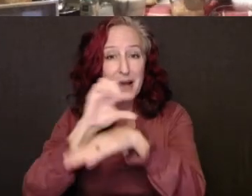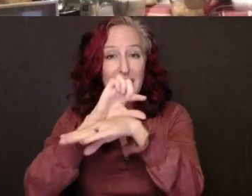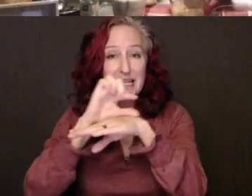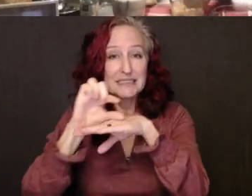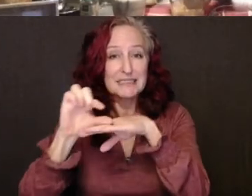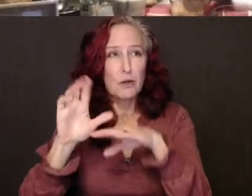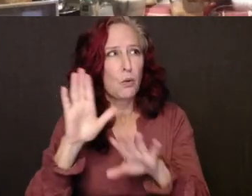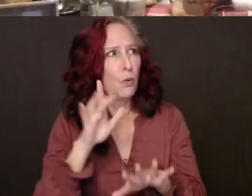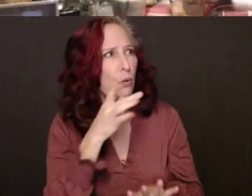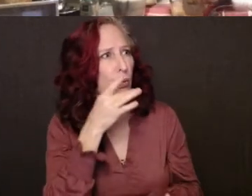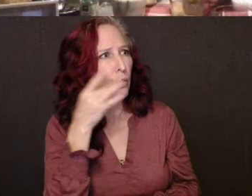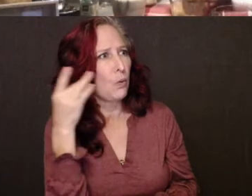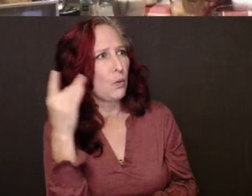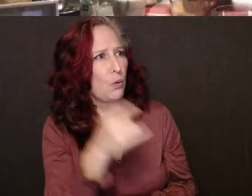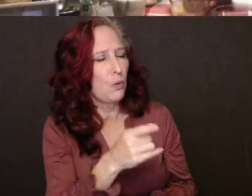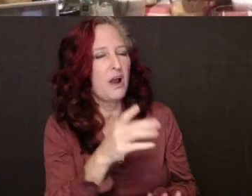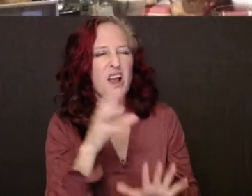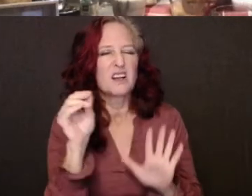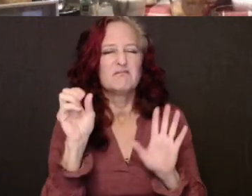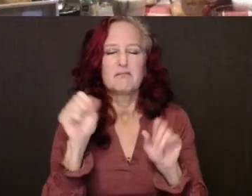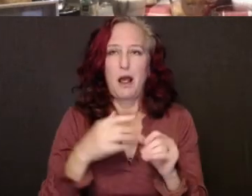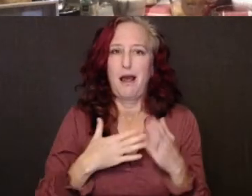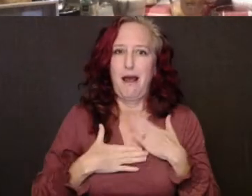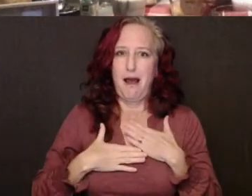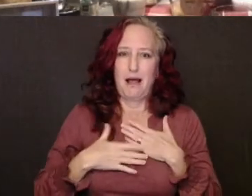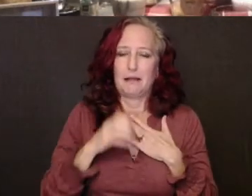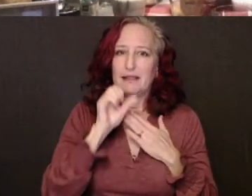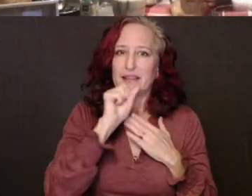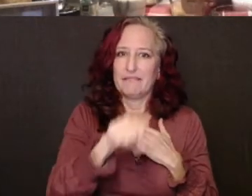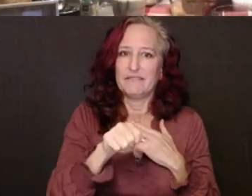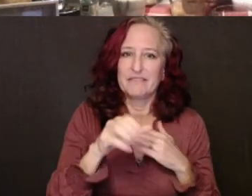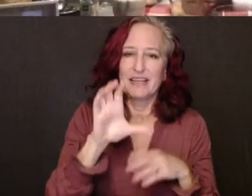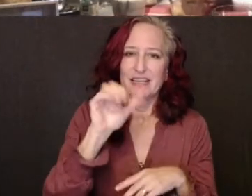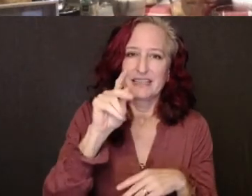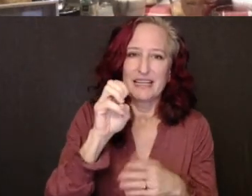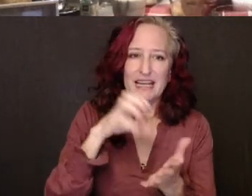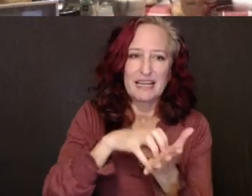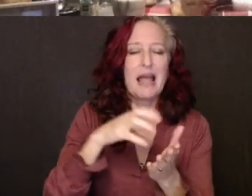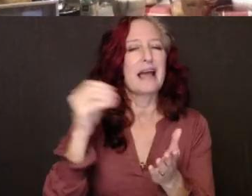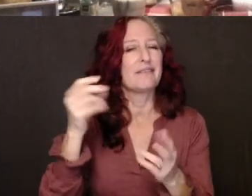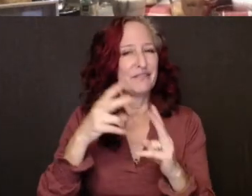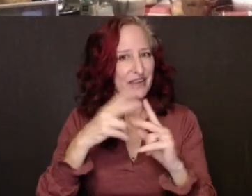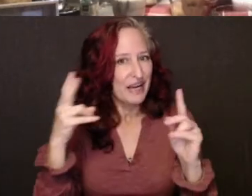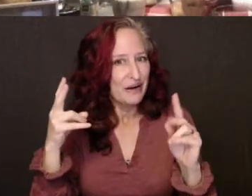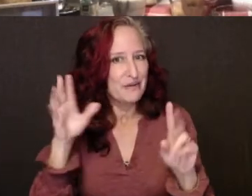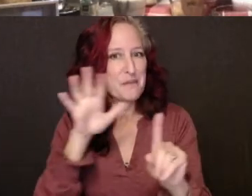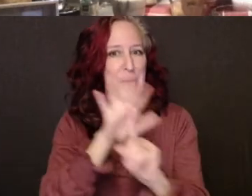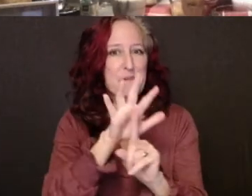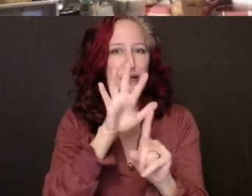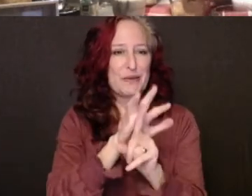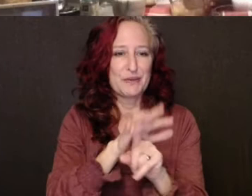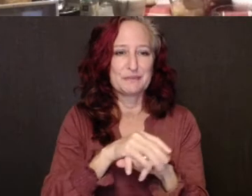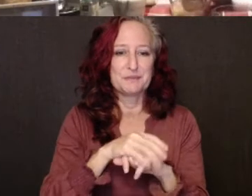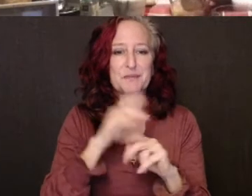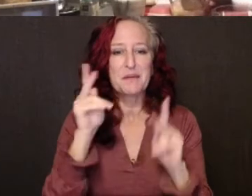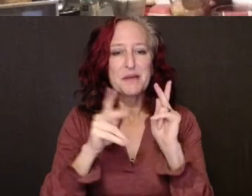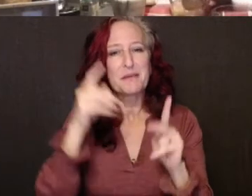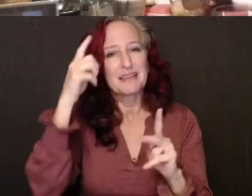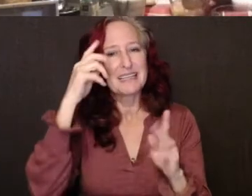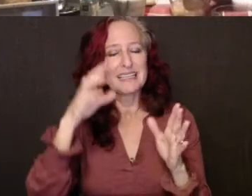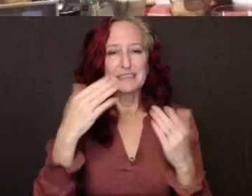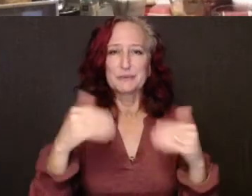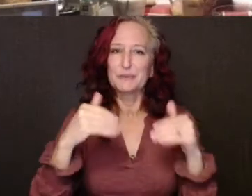flavor literally called Flavors of India, not a very creative name, but it has like, it's a cardamom pistachio